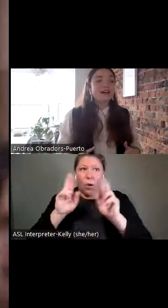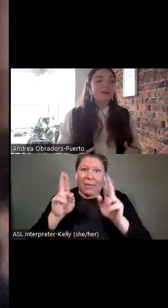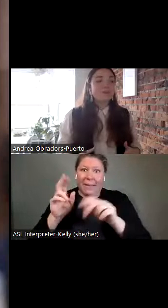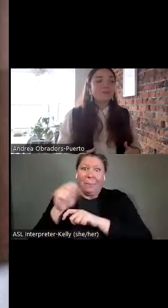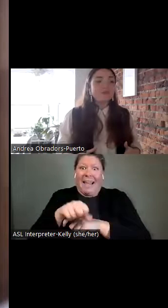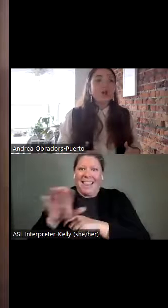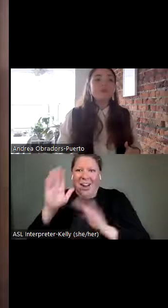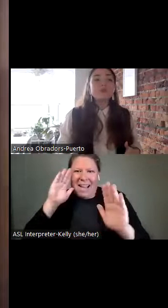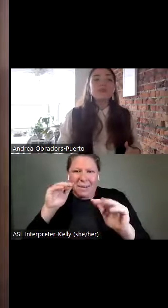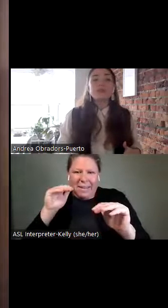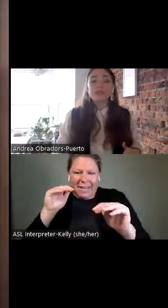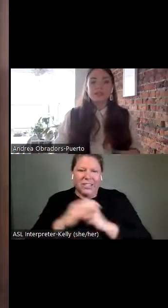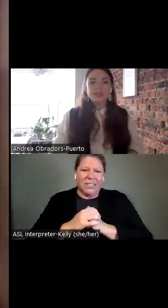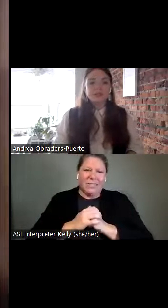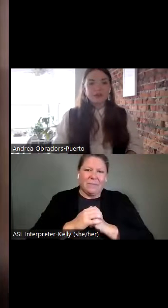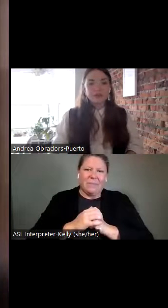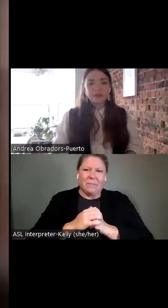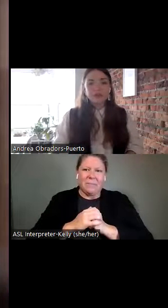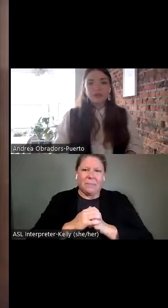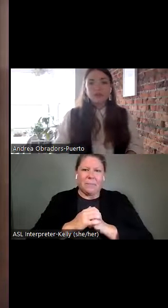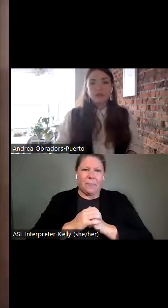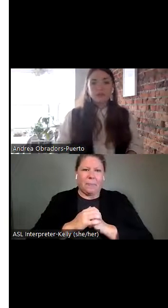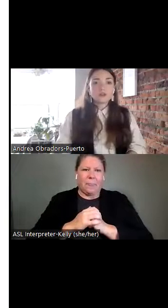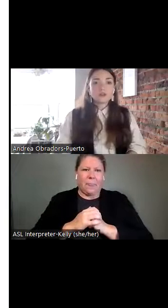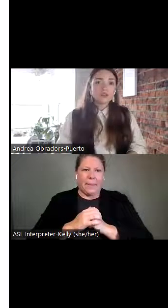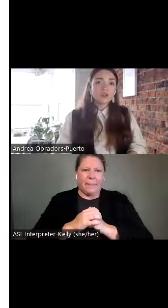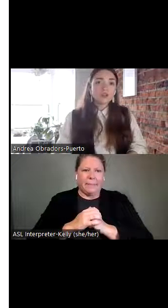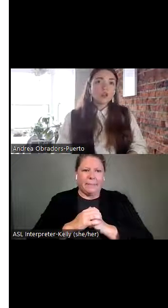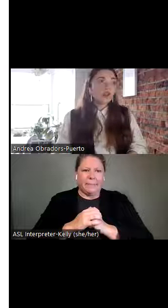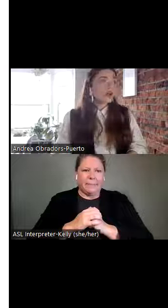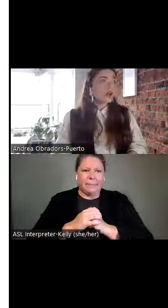expectations of the people that they serve.